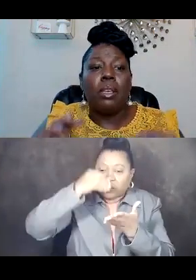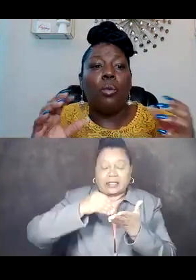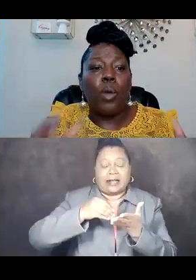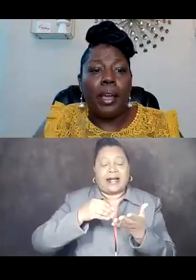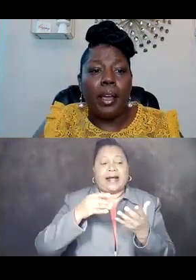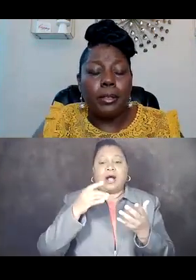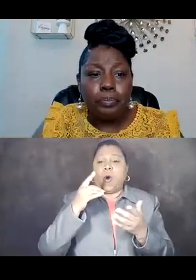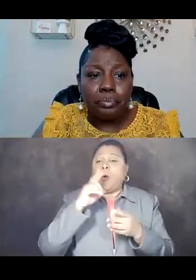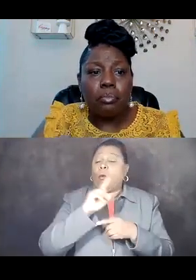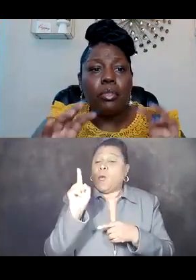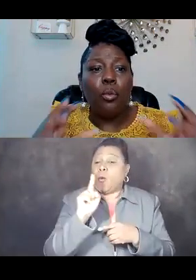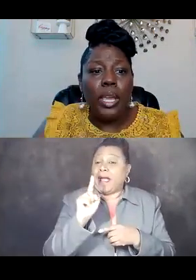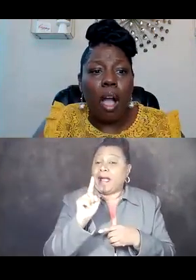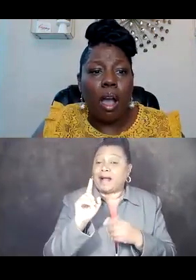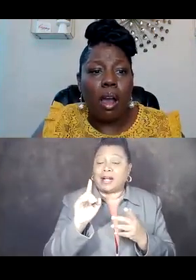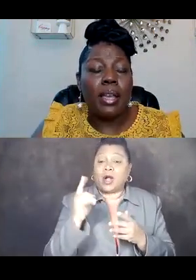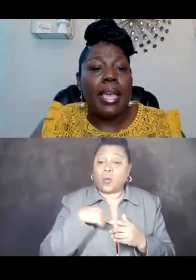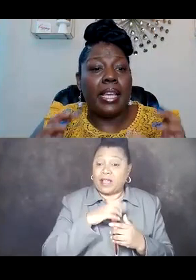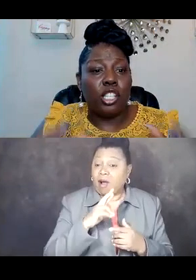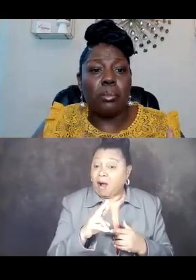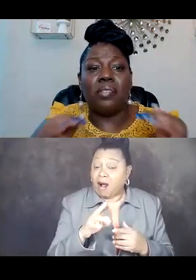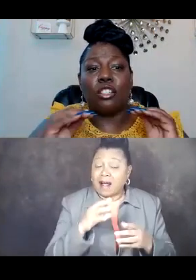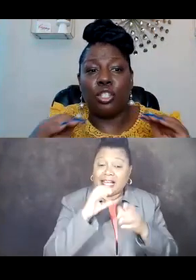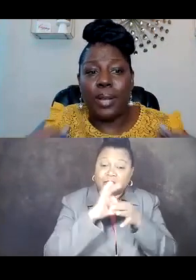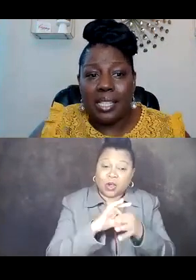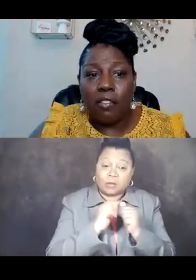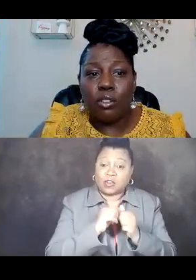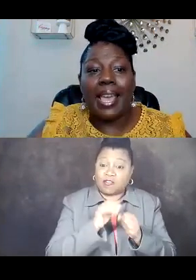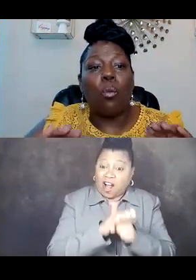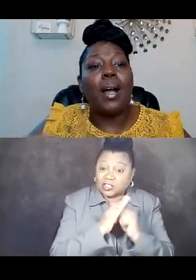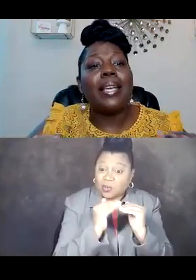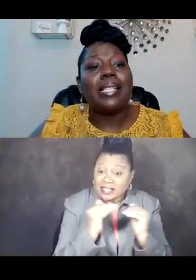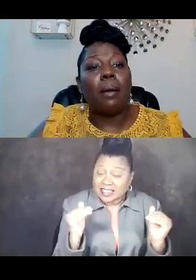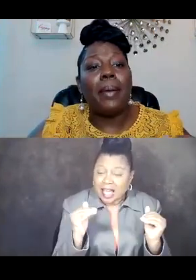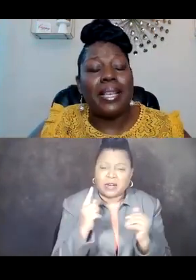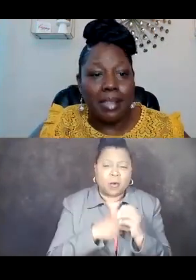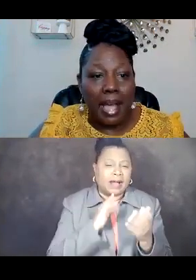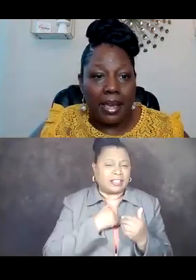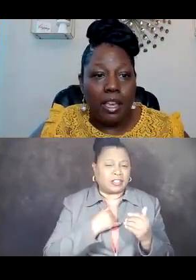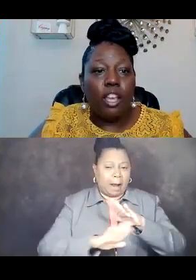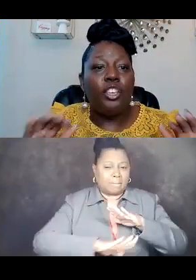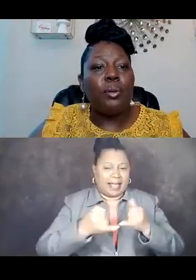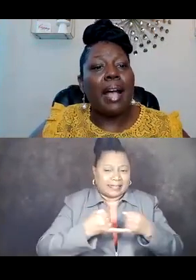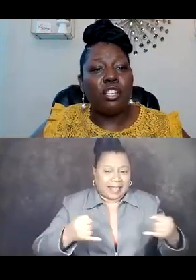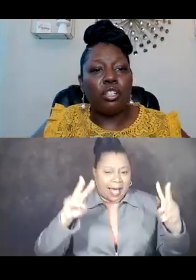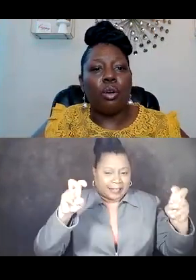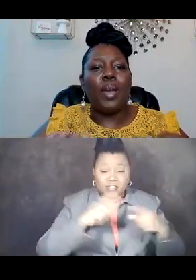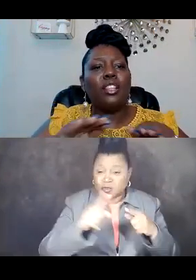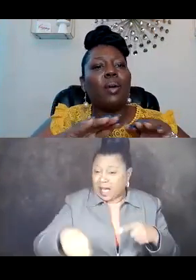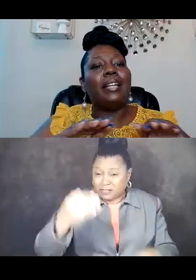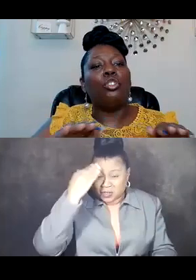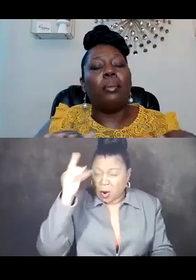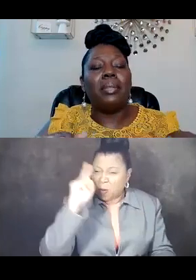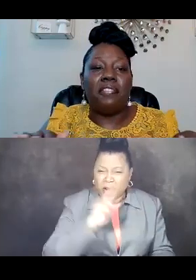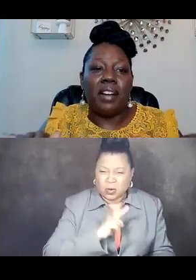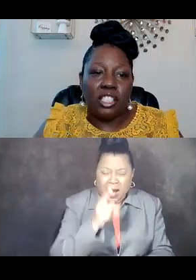me, where we are in terms of our stress levels and what is our baseline. You have to know, where